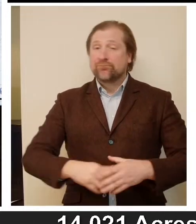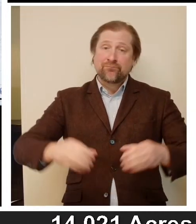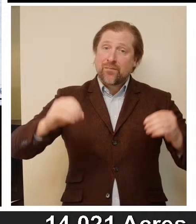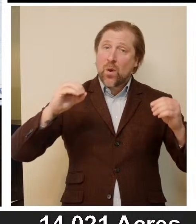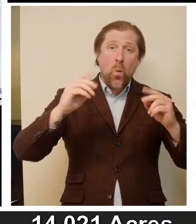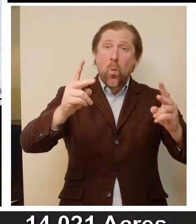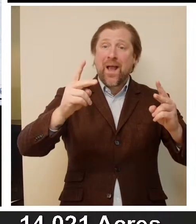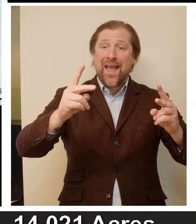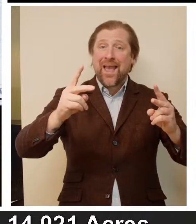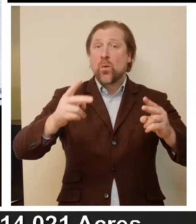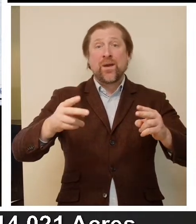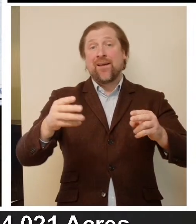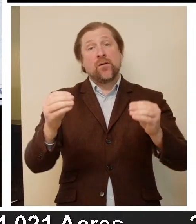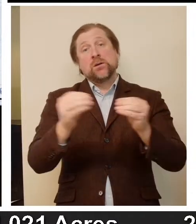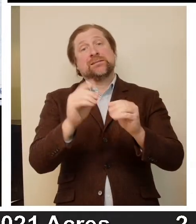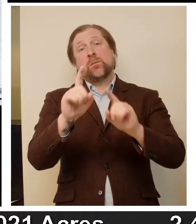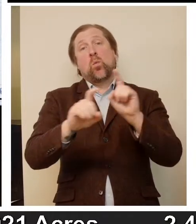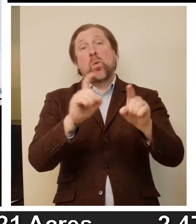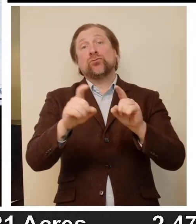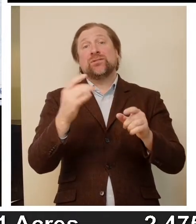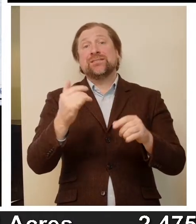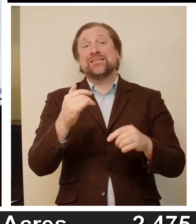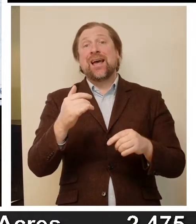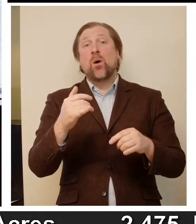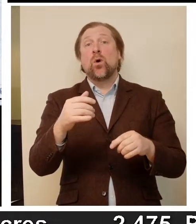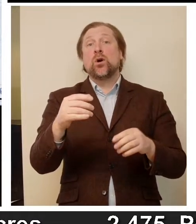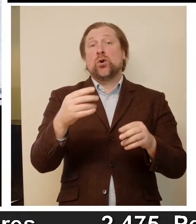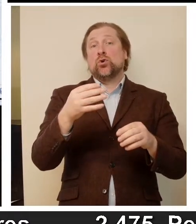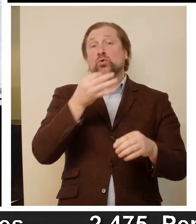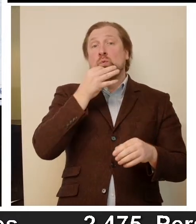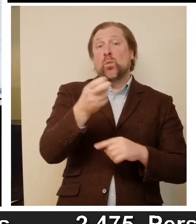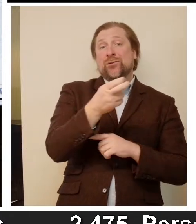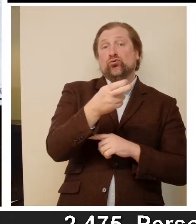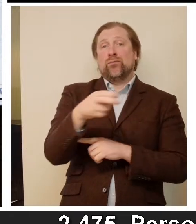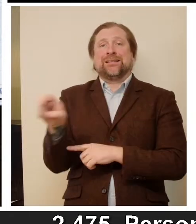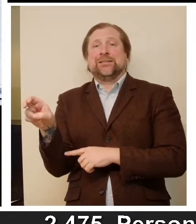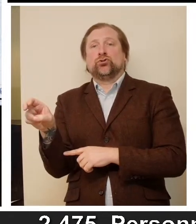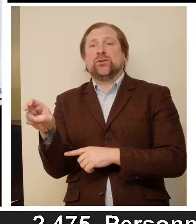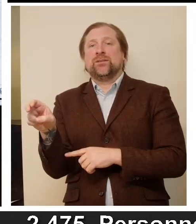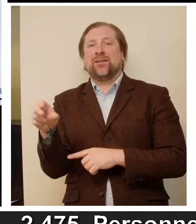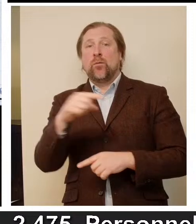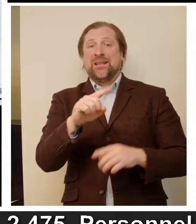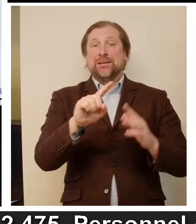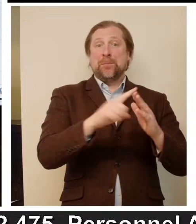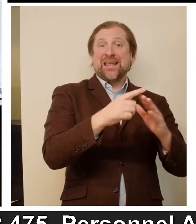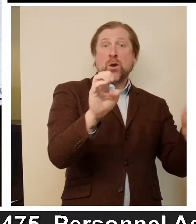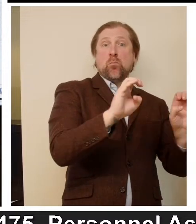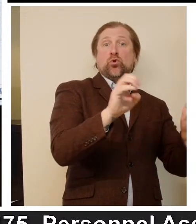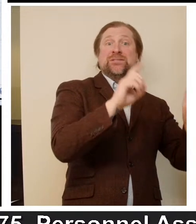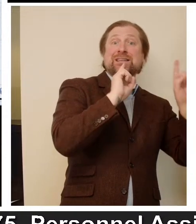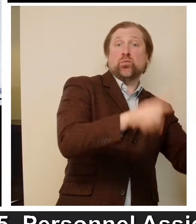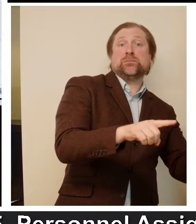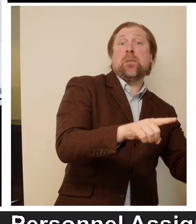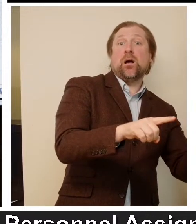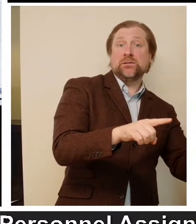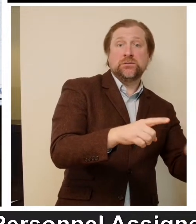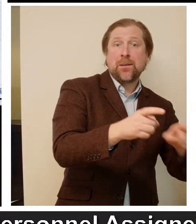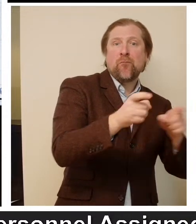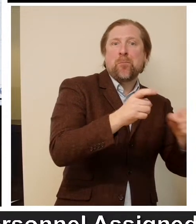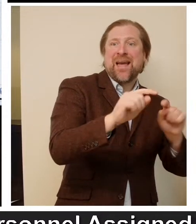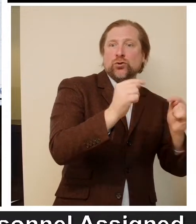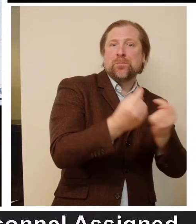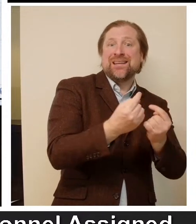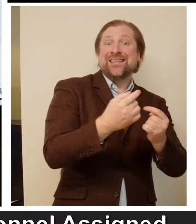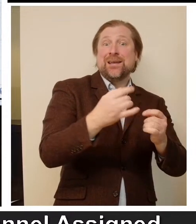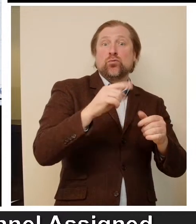Okay, we've got some additional questions now that we're seeming to transition kind of out of this initial response from the incident management team who were